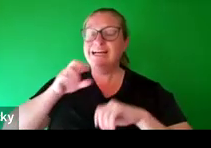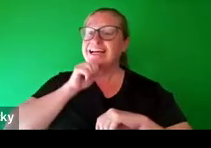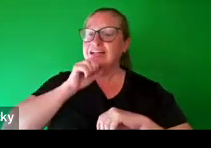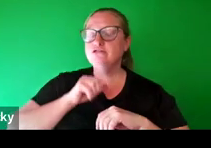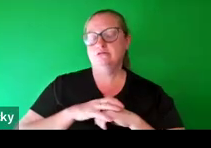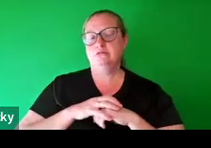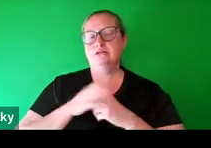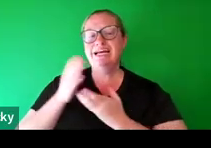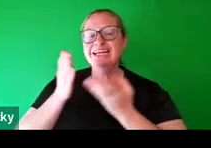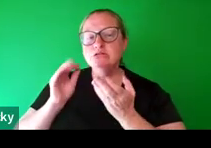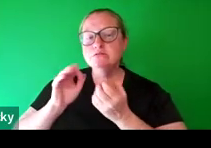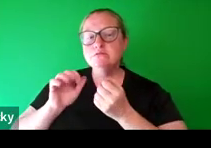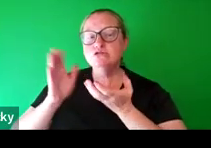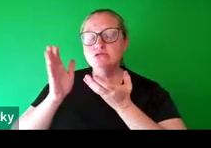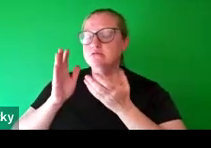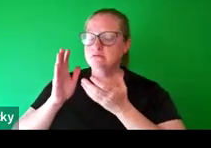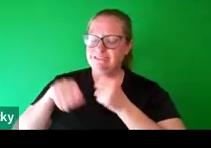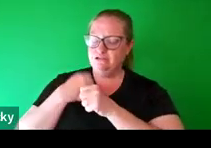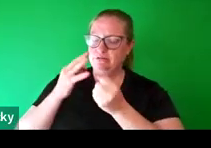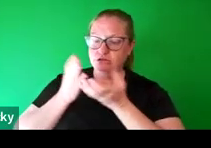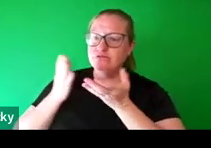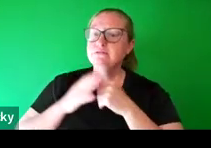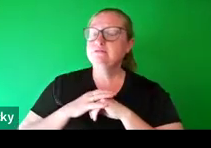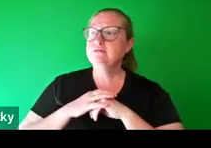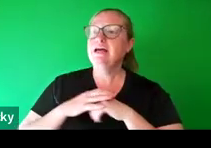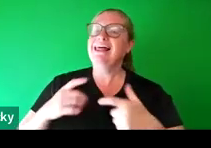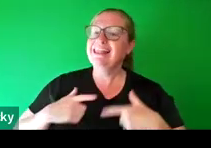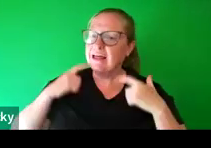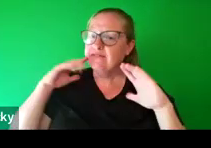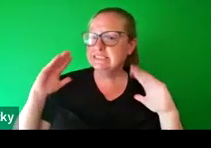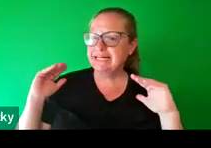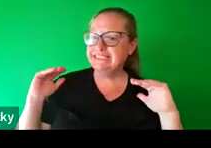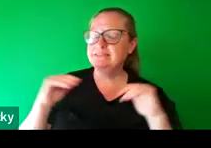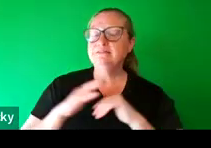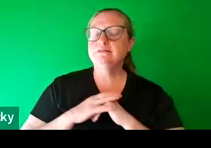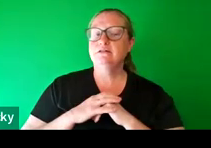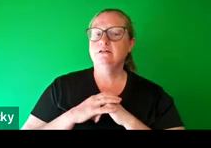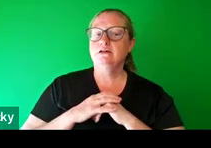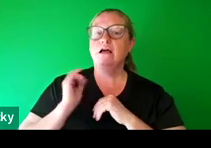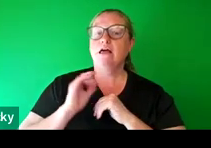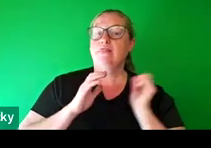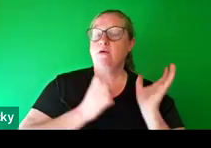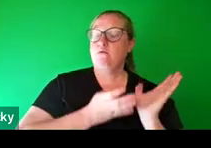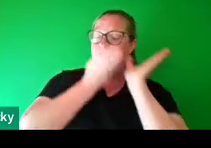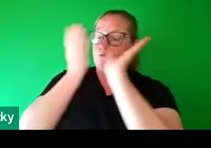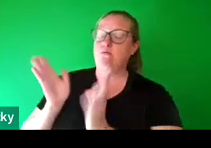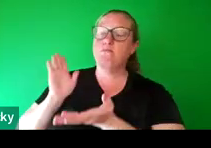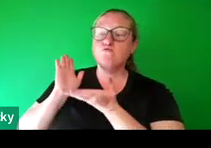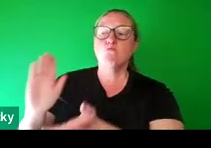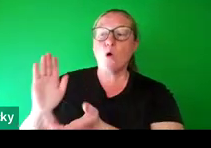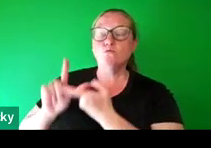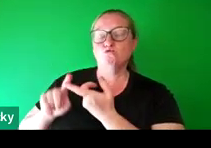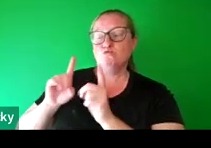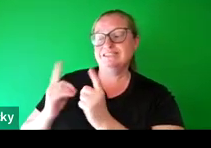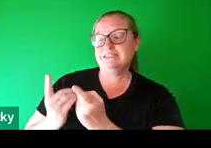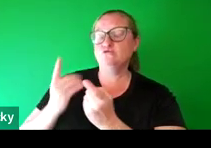service, expected life expectancy, and they will come back to the district with a proposal to say how much